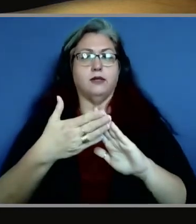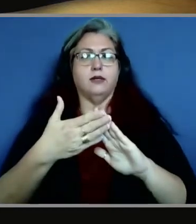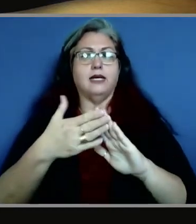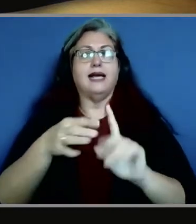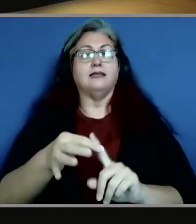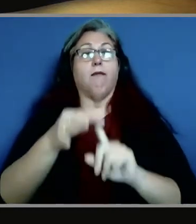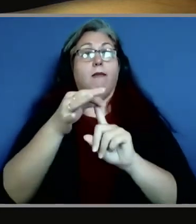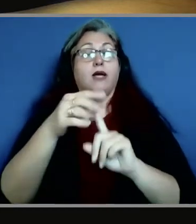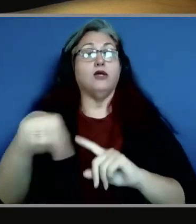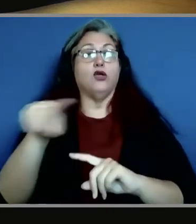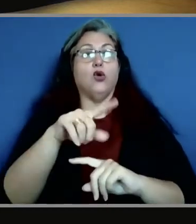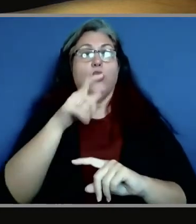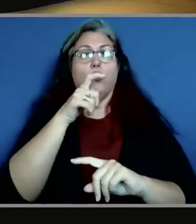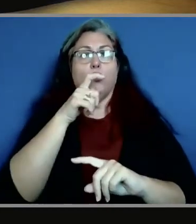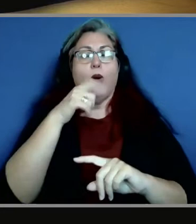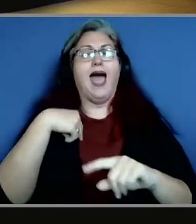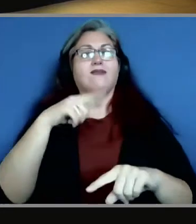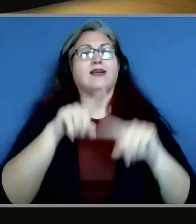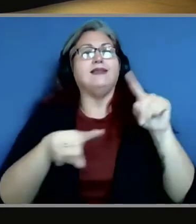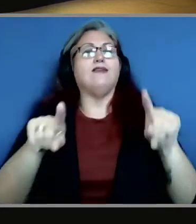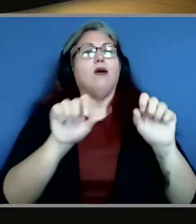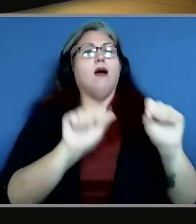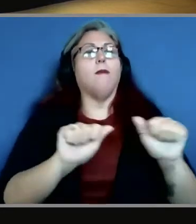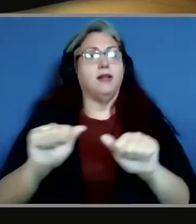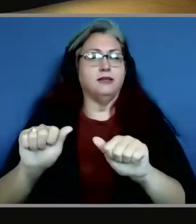particularly those who are differently abled.